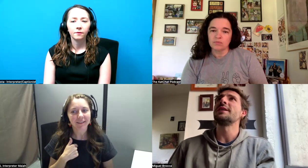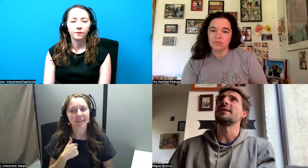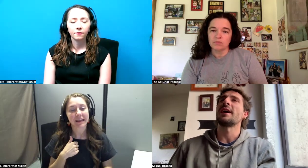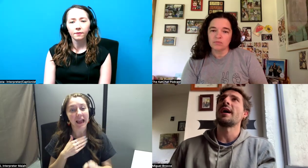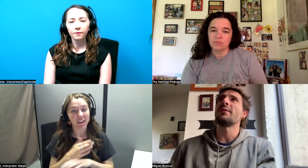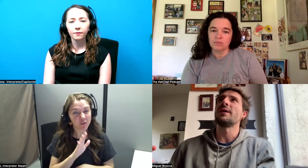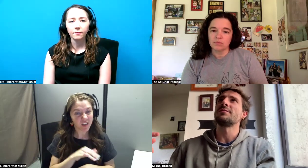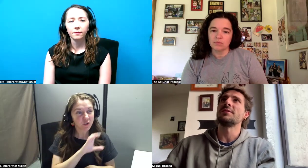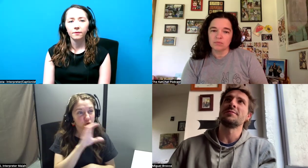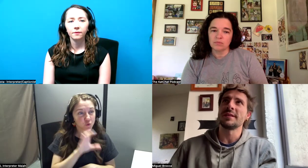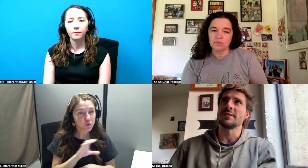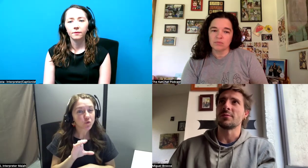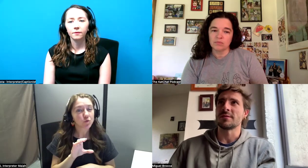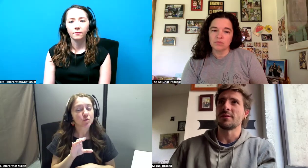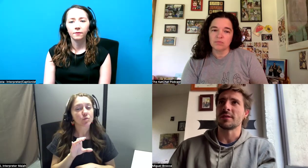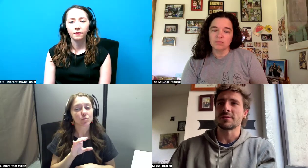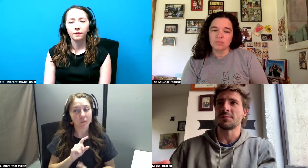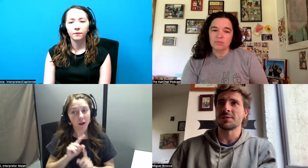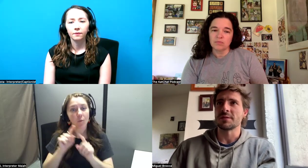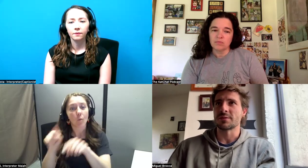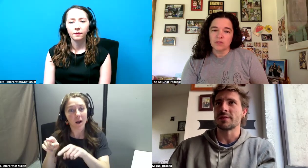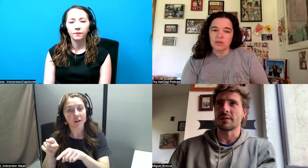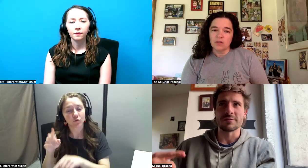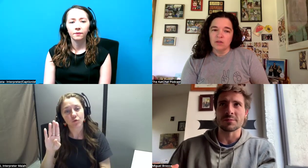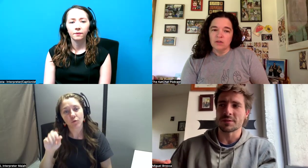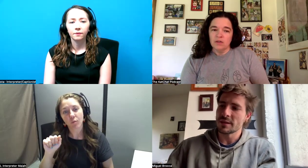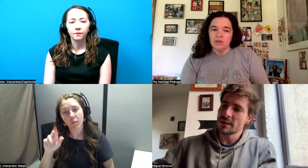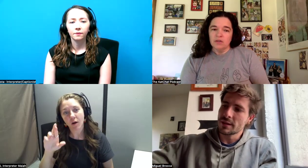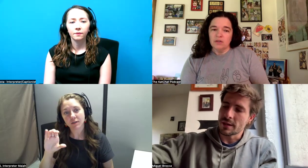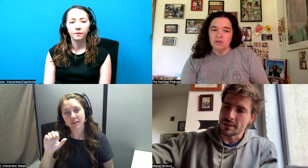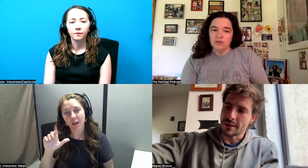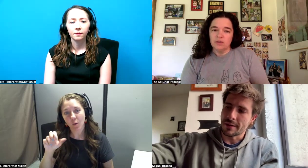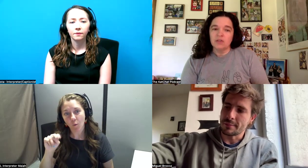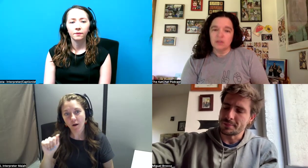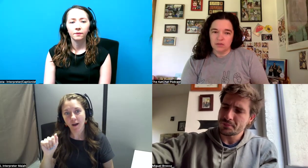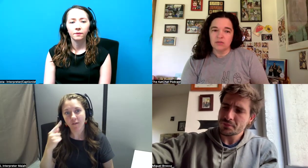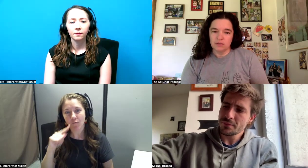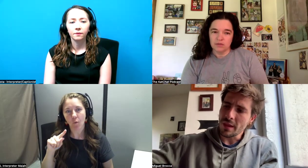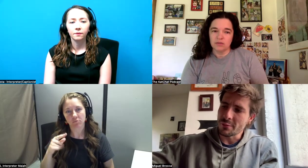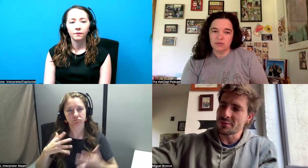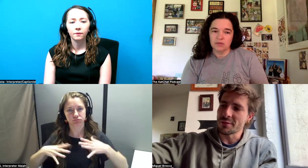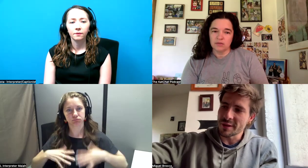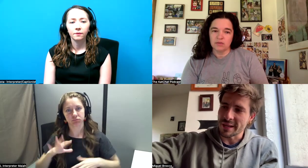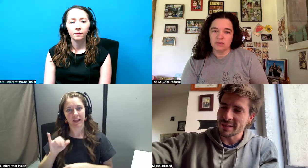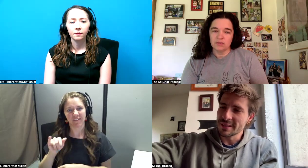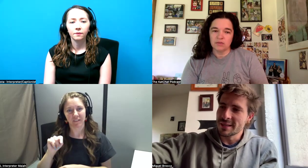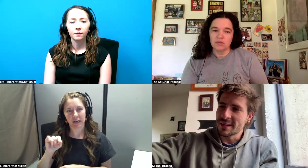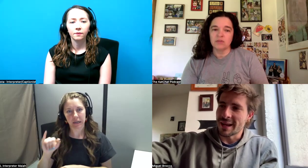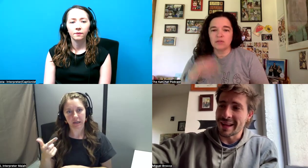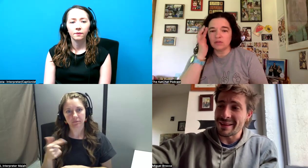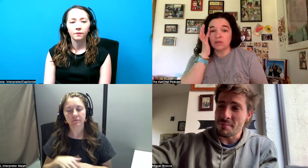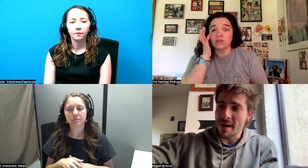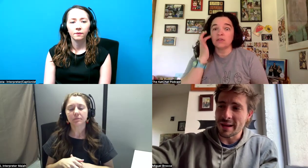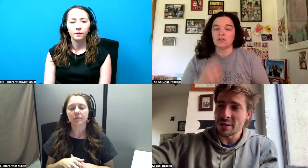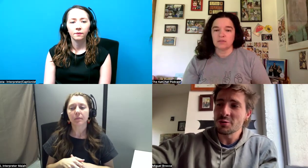Zoom reading, I went for a fitting to Barcelona because they were shooting in Barcelona. I live in Madrid, and I went for the fitting.